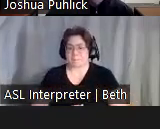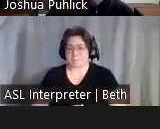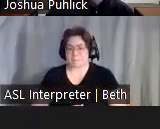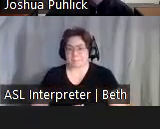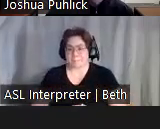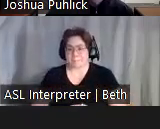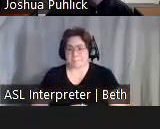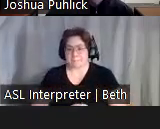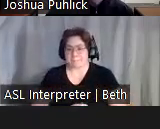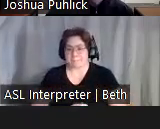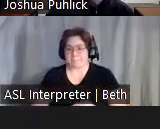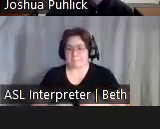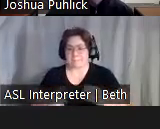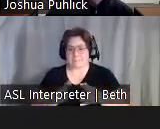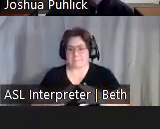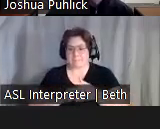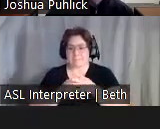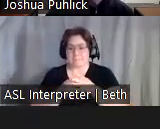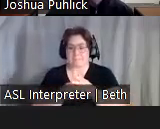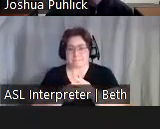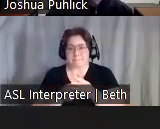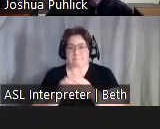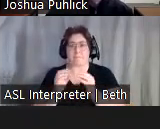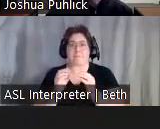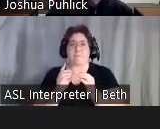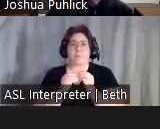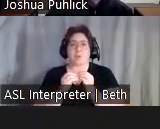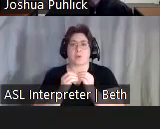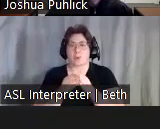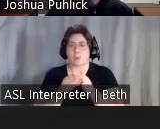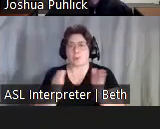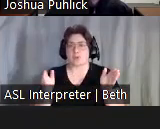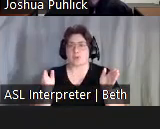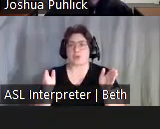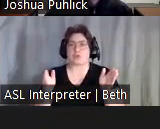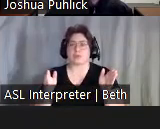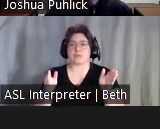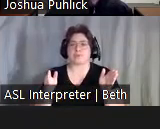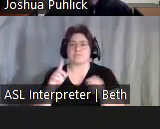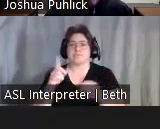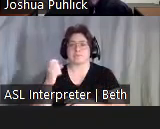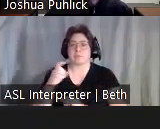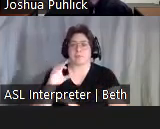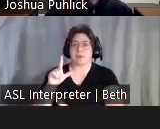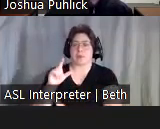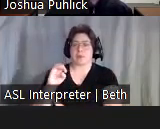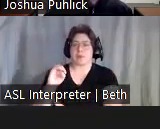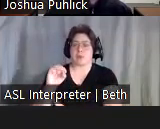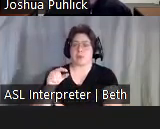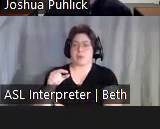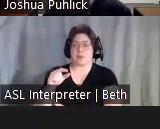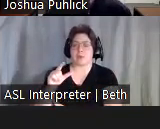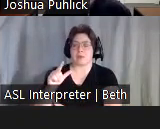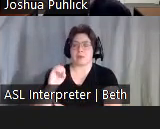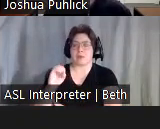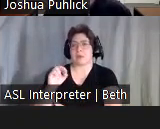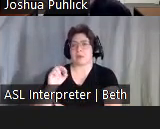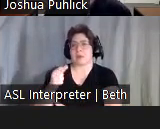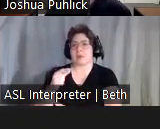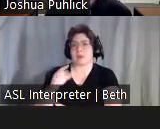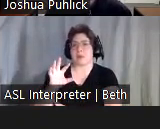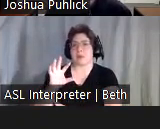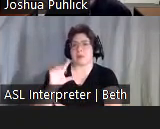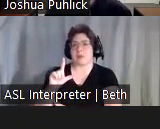So we'll start with one more general question about longleaf pine. Is longleaf pine genetically diverse across